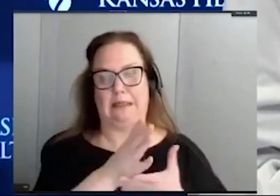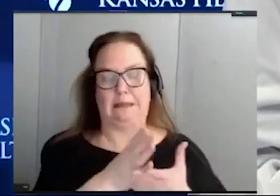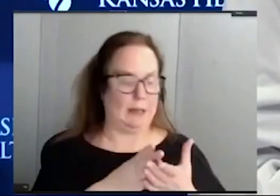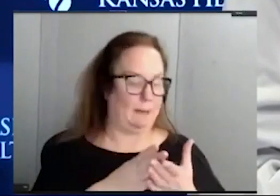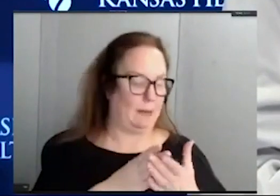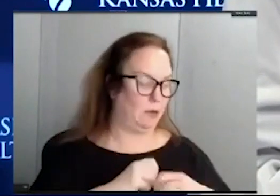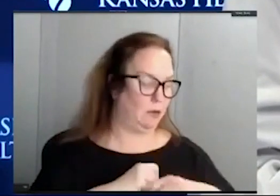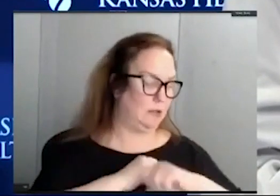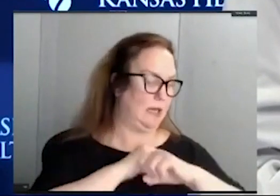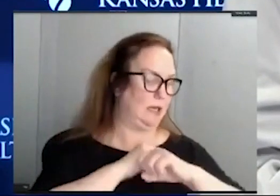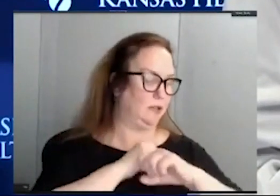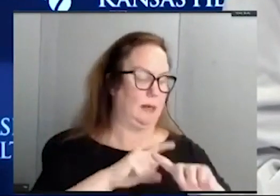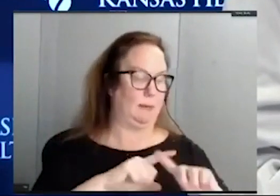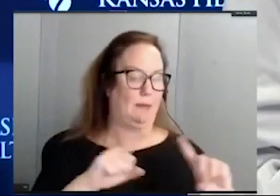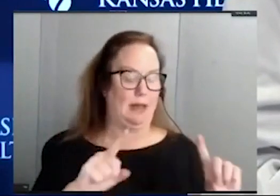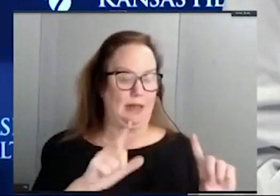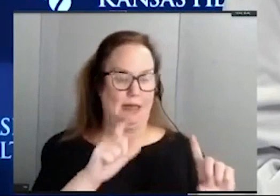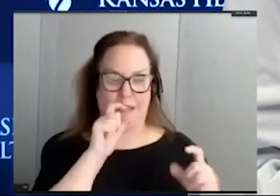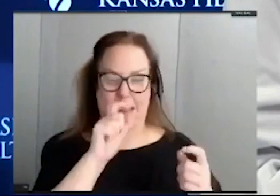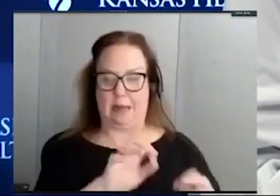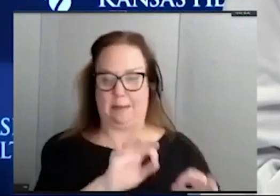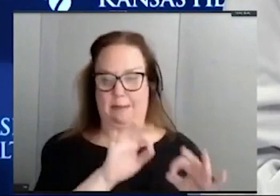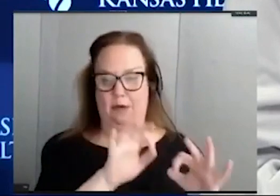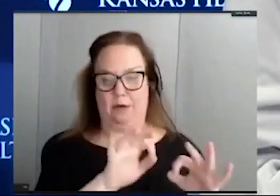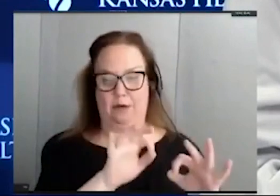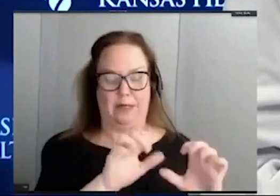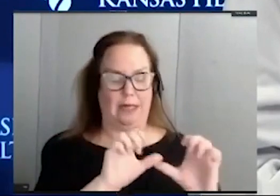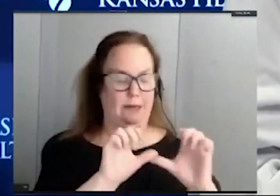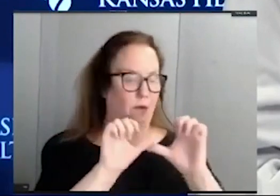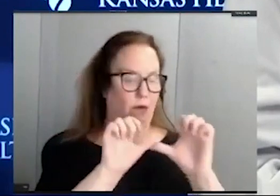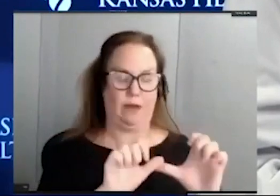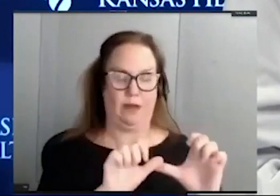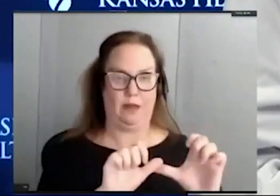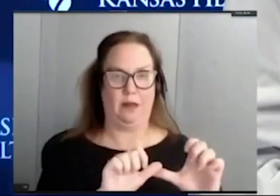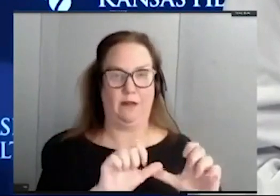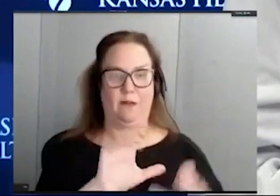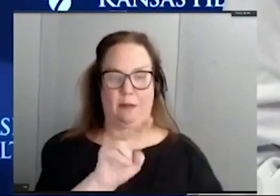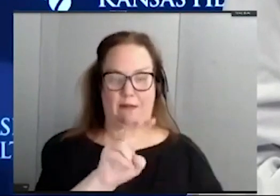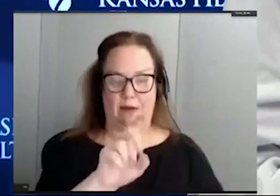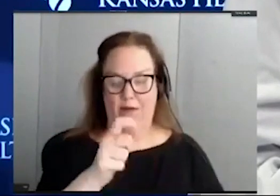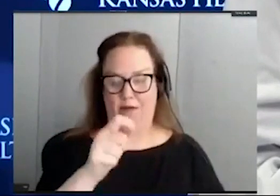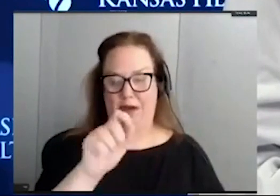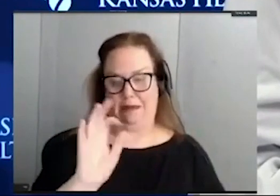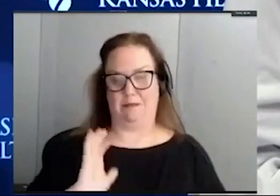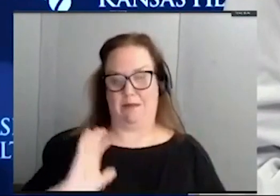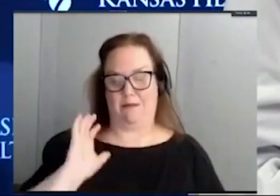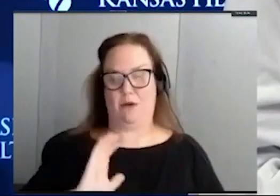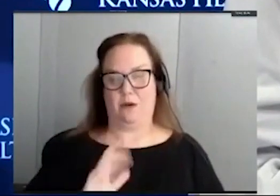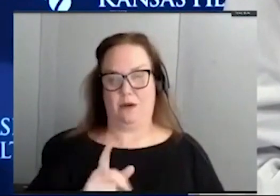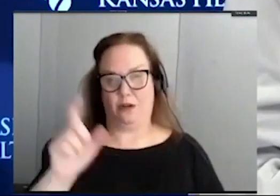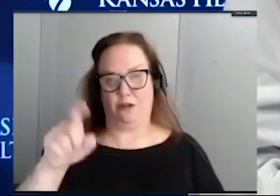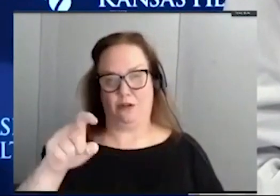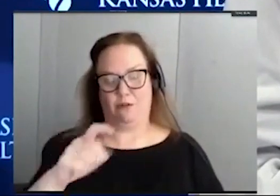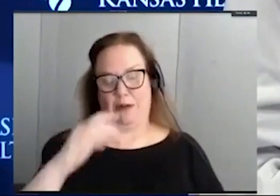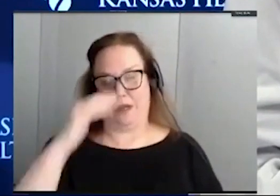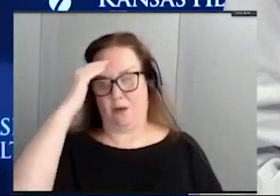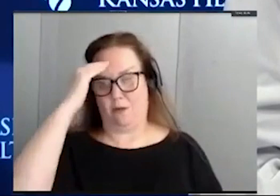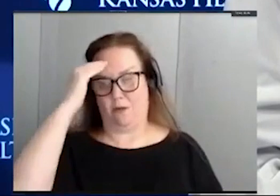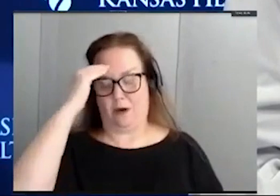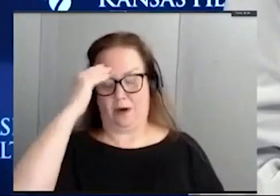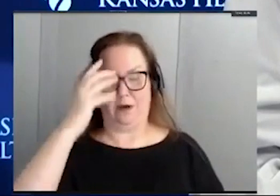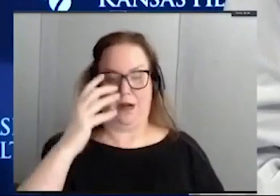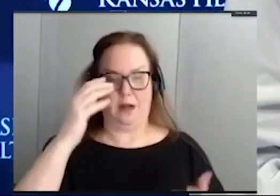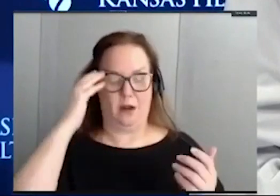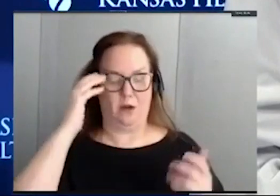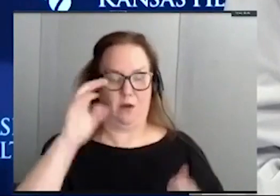it's probably not perfect, and it's probably not permanent, that is from having had COVID-19 before. And you should be very wary of the